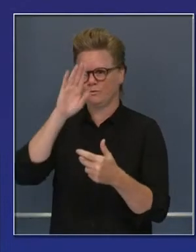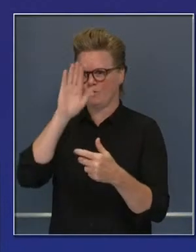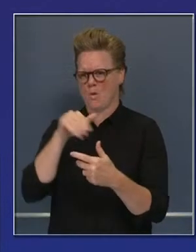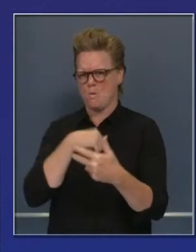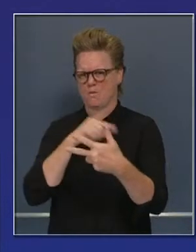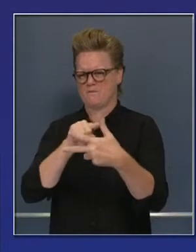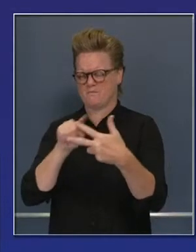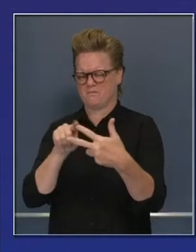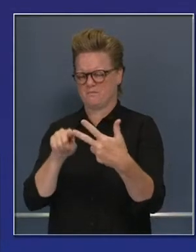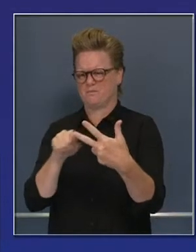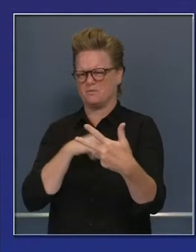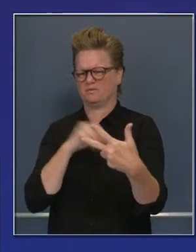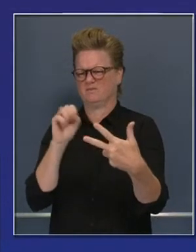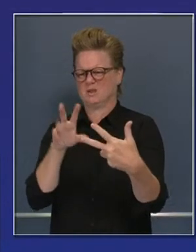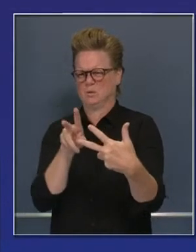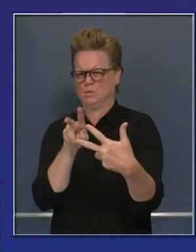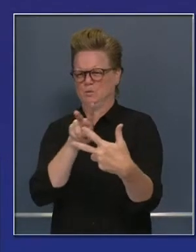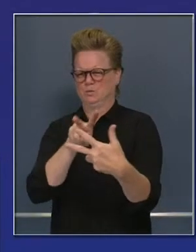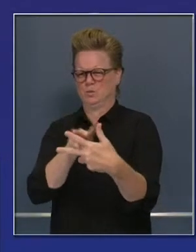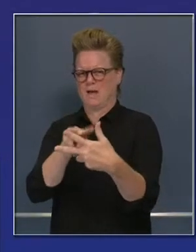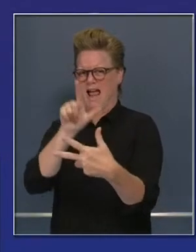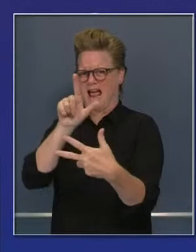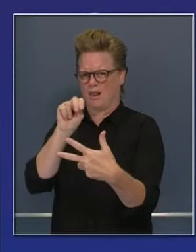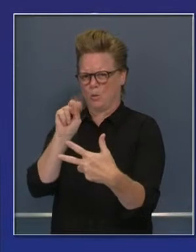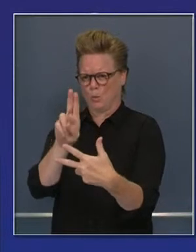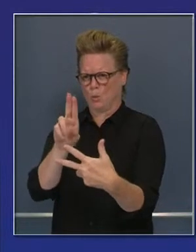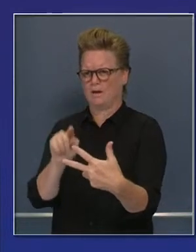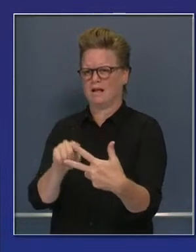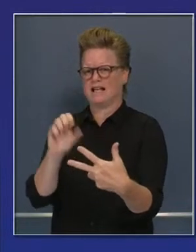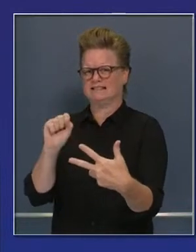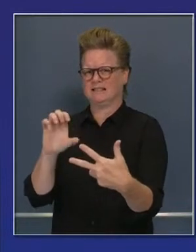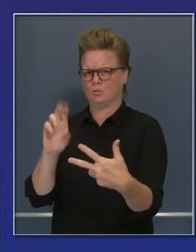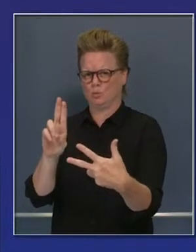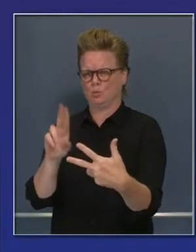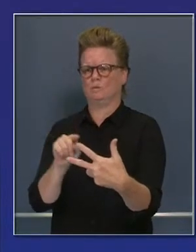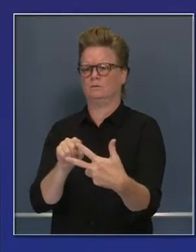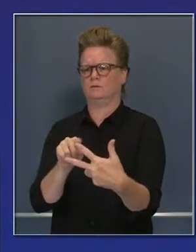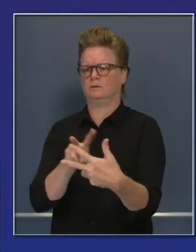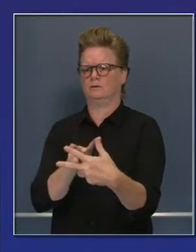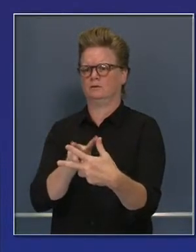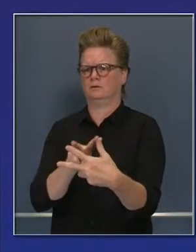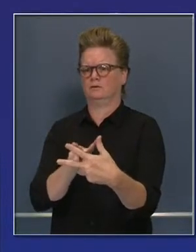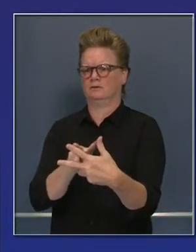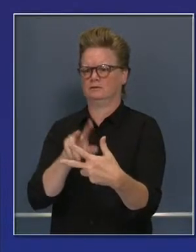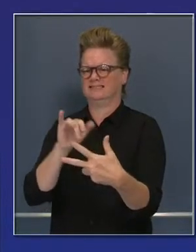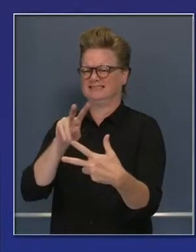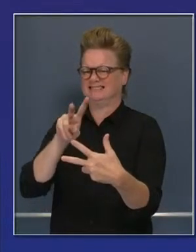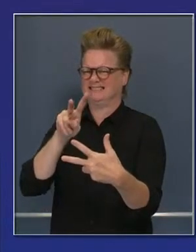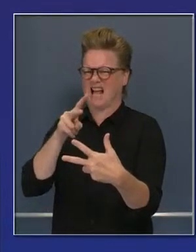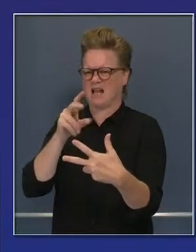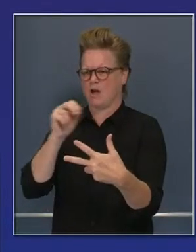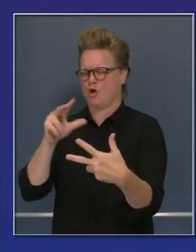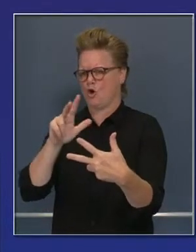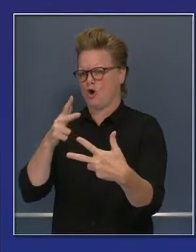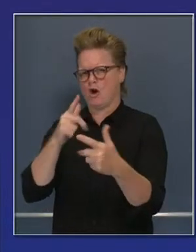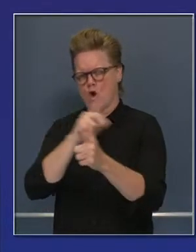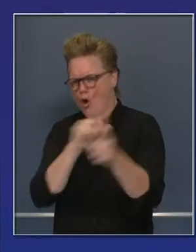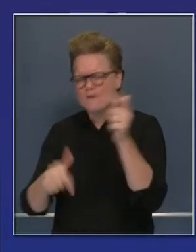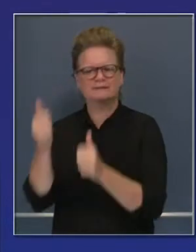complex, those two fires representing the second and third largest complex wildfires in state